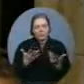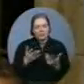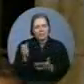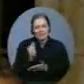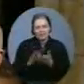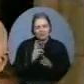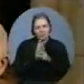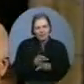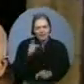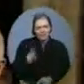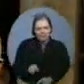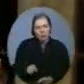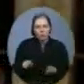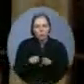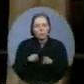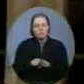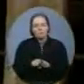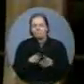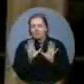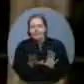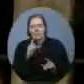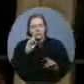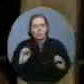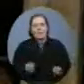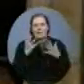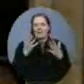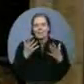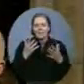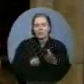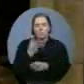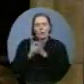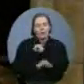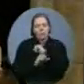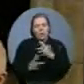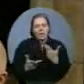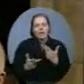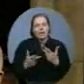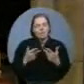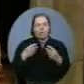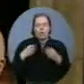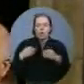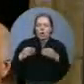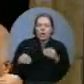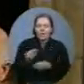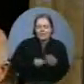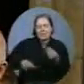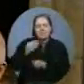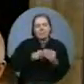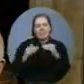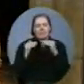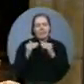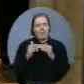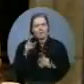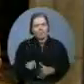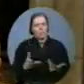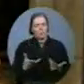sector. What we need is some fair trade for a change. What we need is to stop raw logs from going across the border and creating